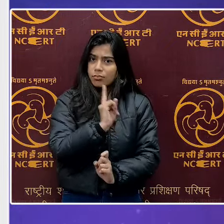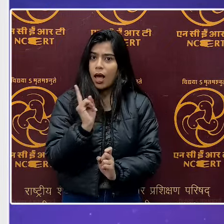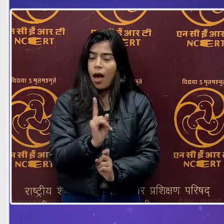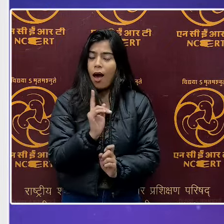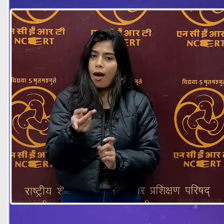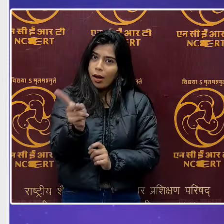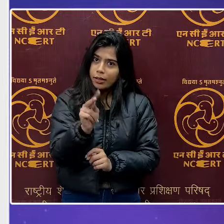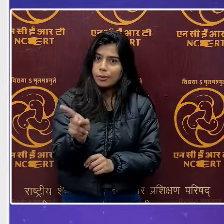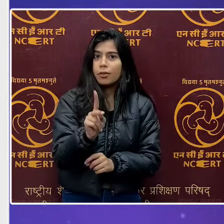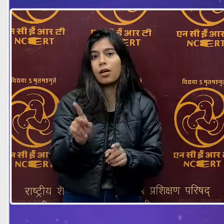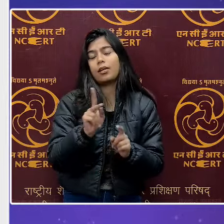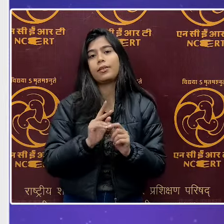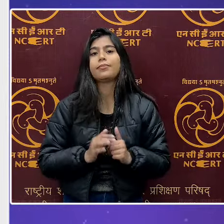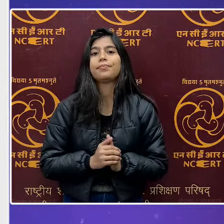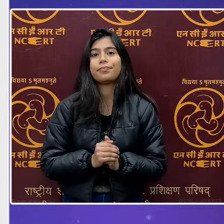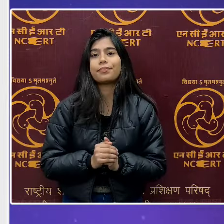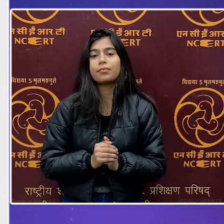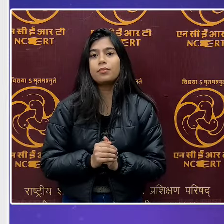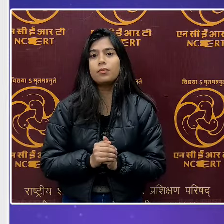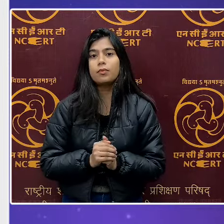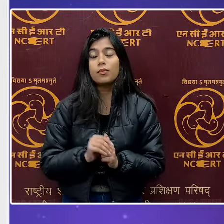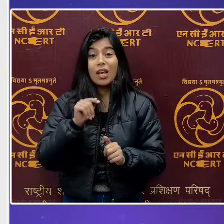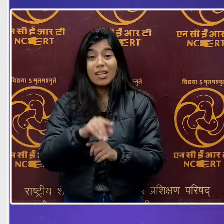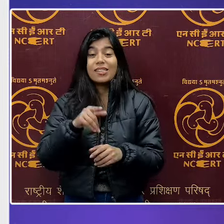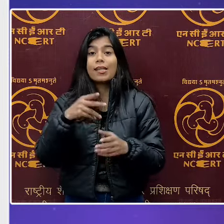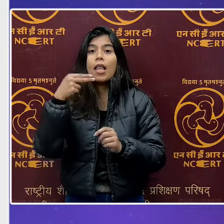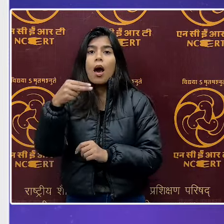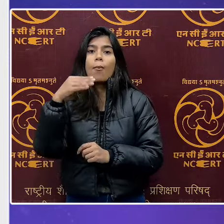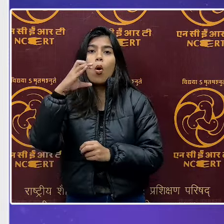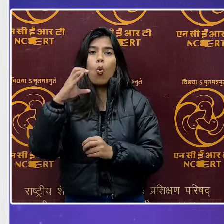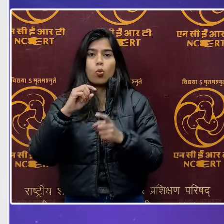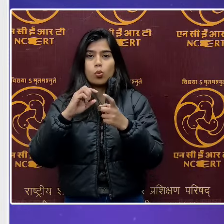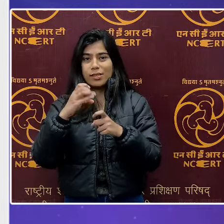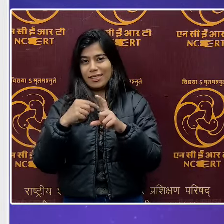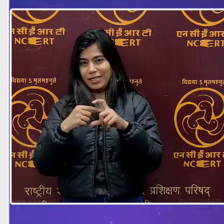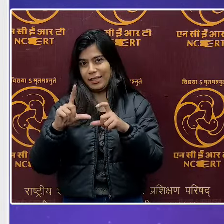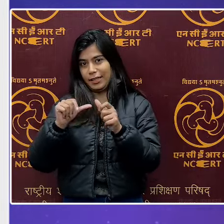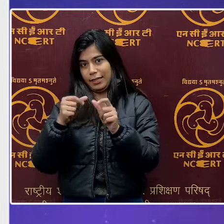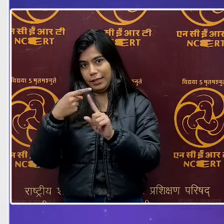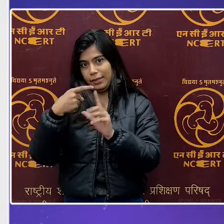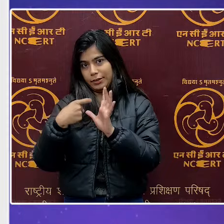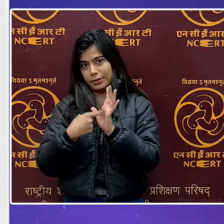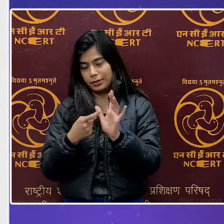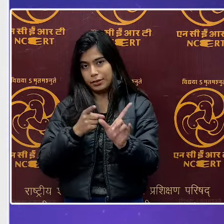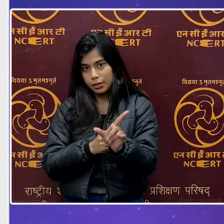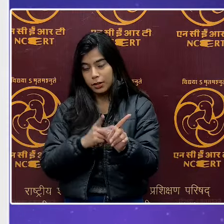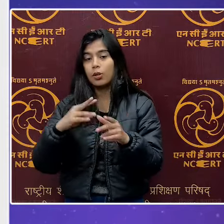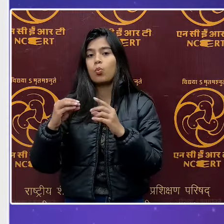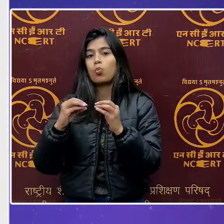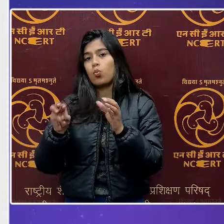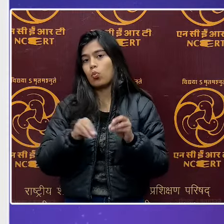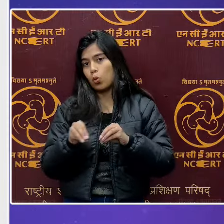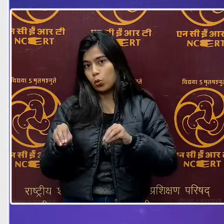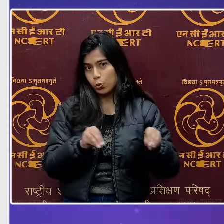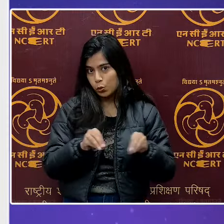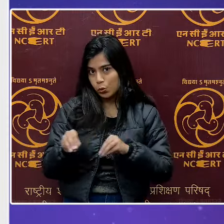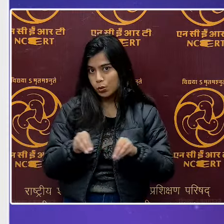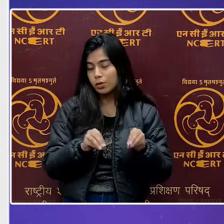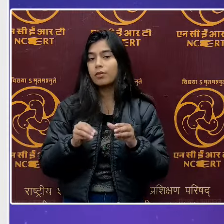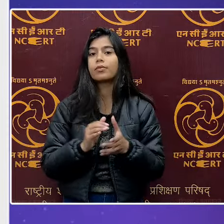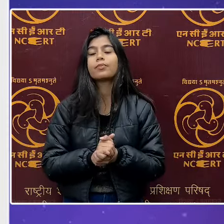an example of an oscillatory motion, and after this we will also study the special type of